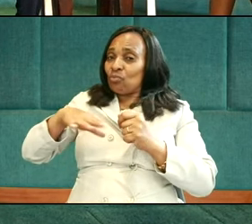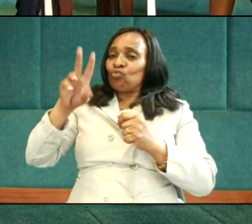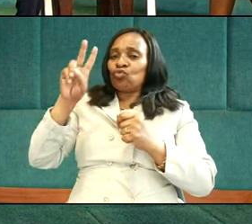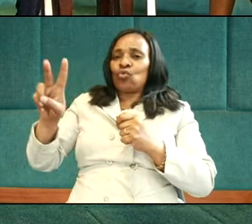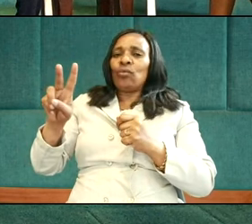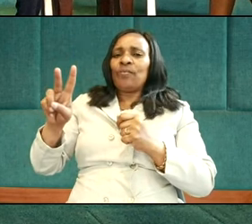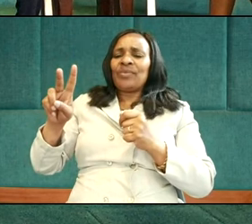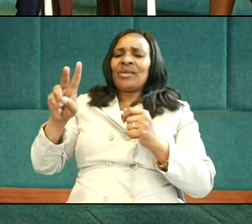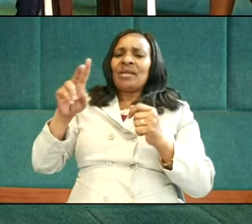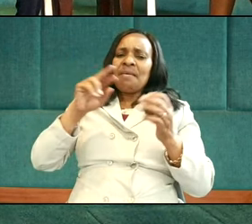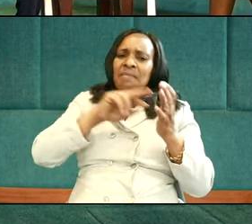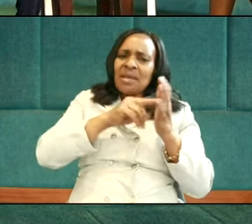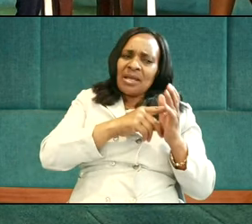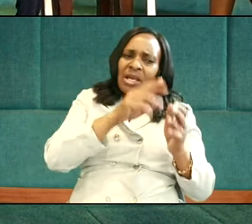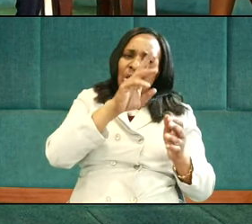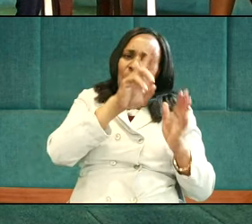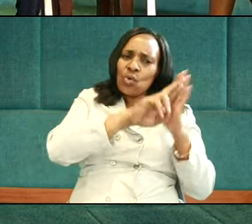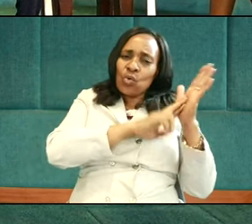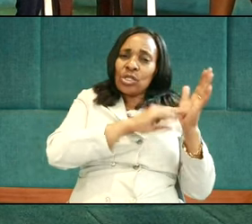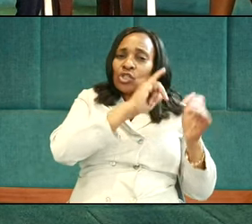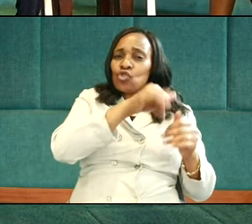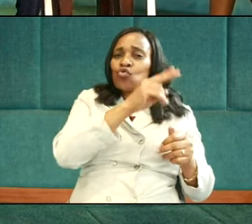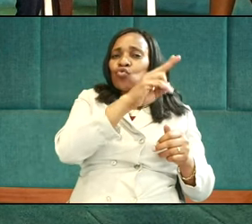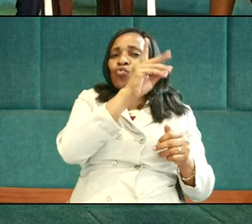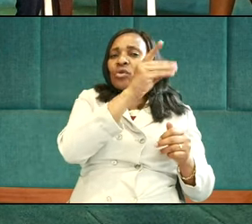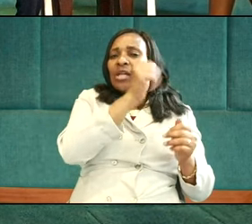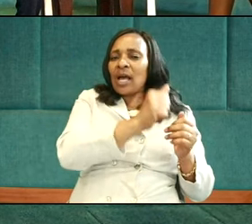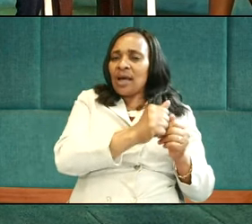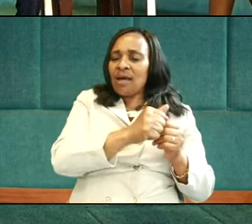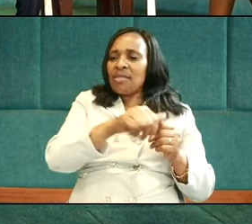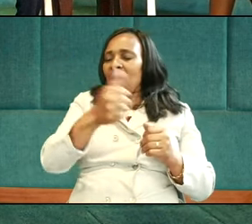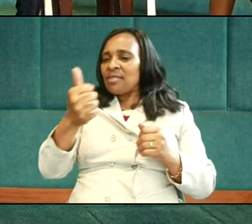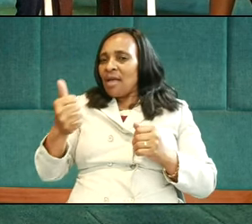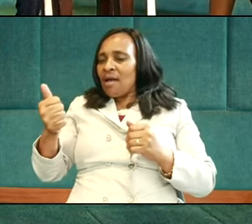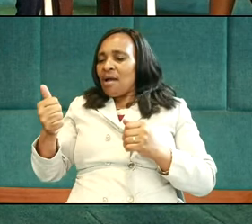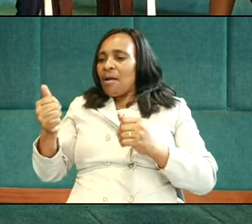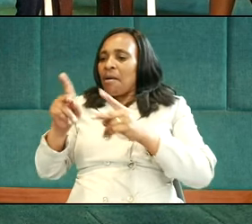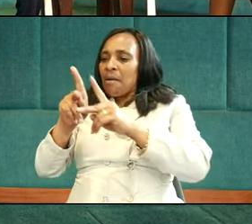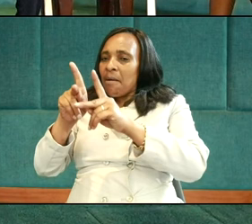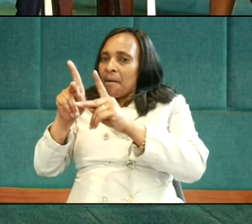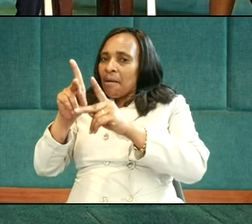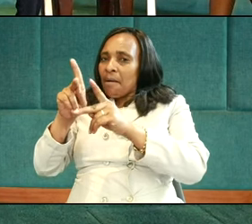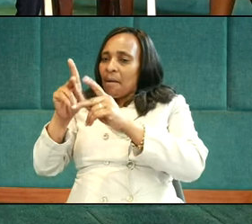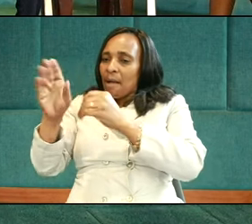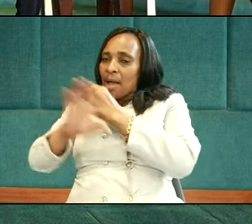Judah, and the other king, Jeroboam, ruled Israel, which had 10 tribes. So what do you think led